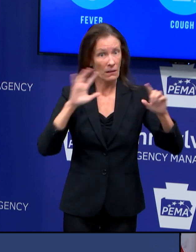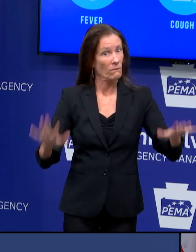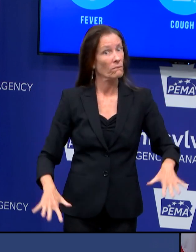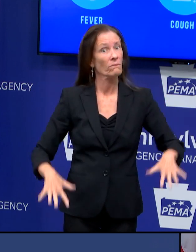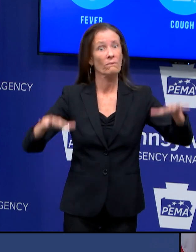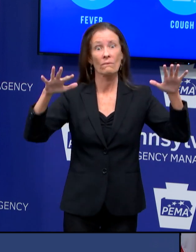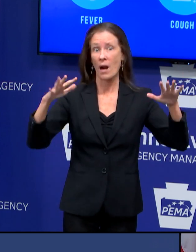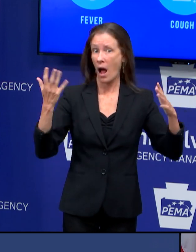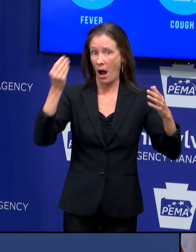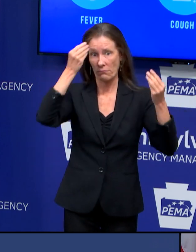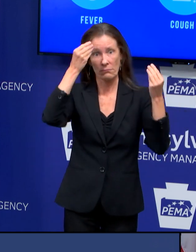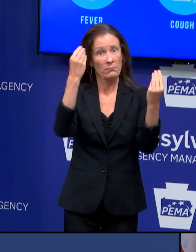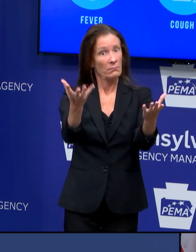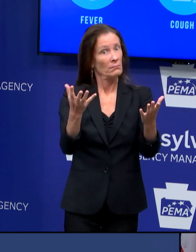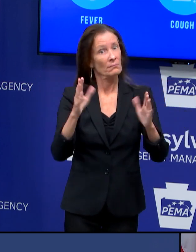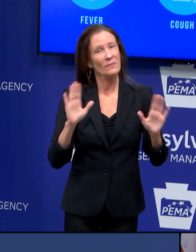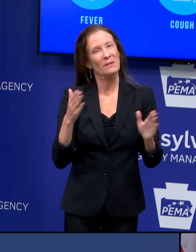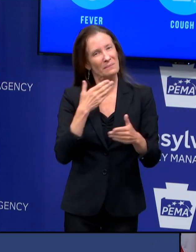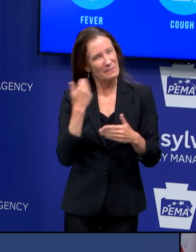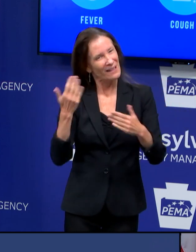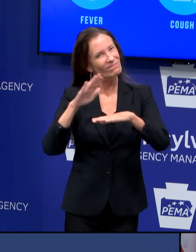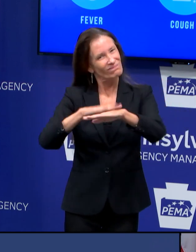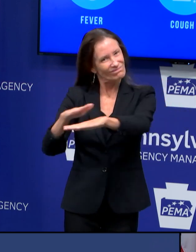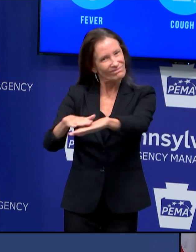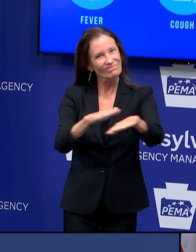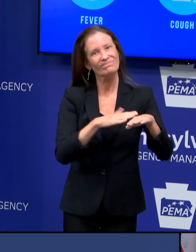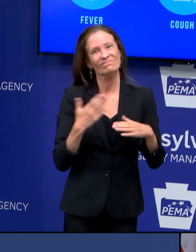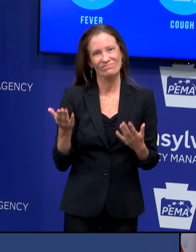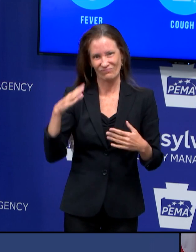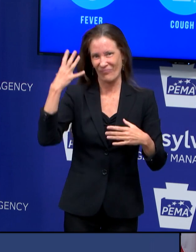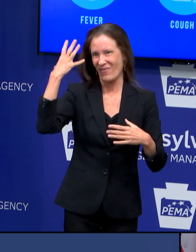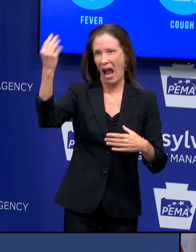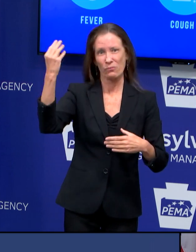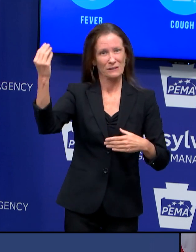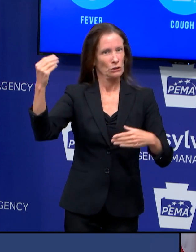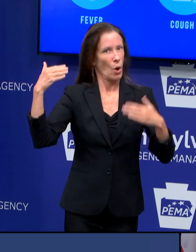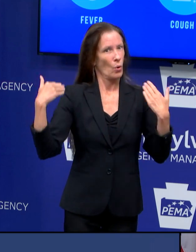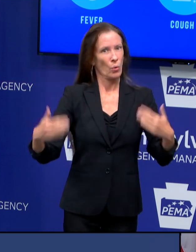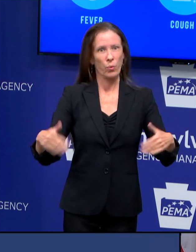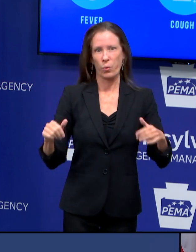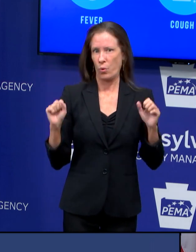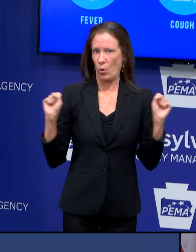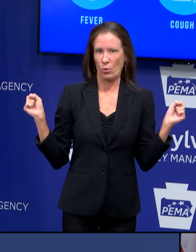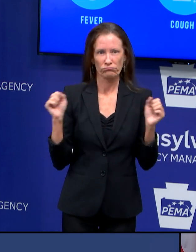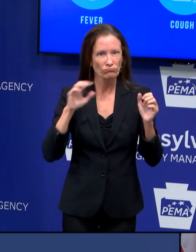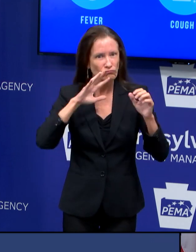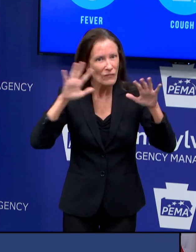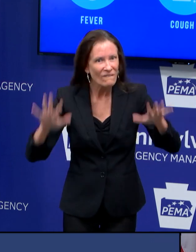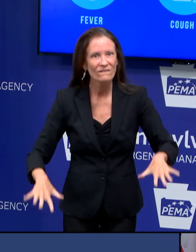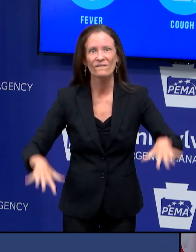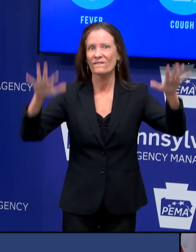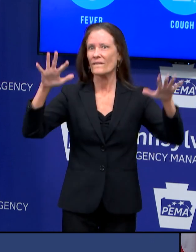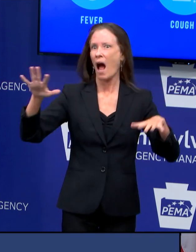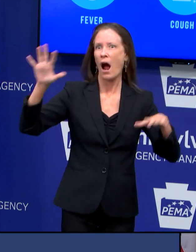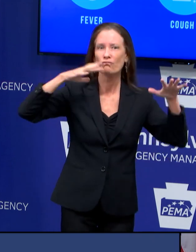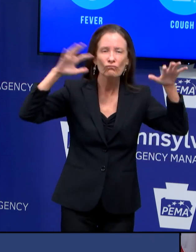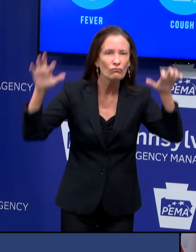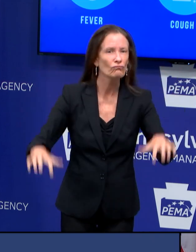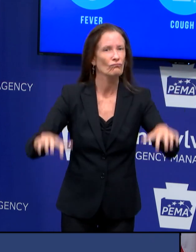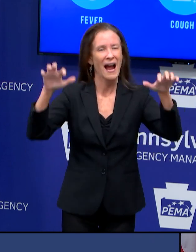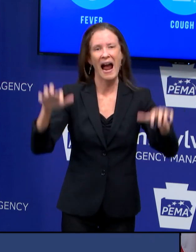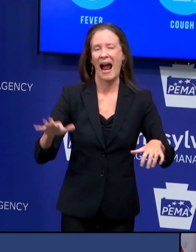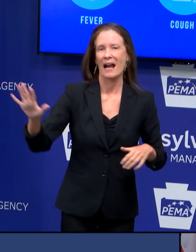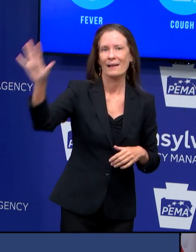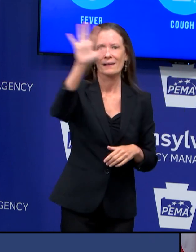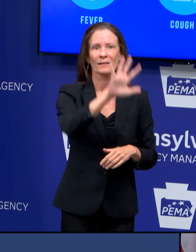Pennsylvania have happened outside of those identified flood zones. In 2018, there were many flooding survivors who told